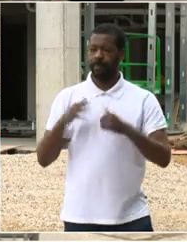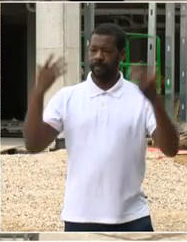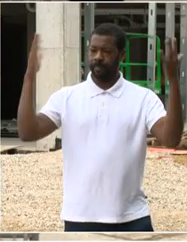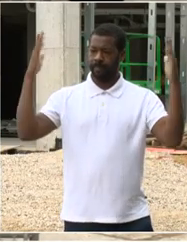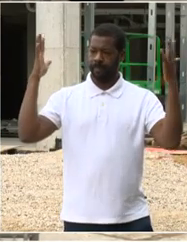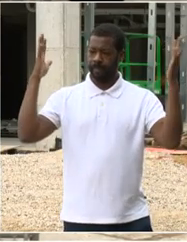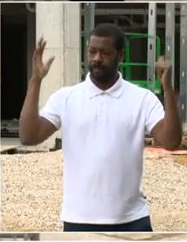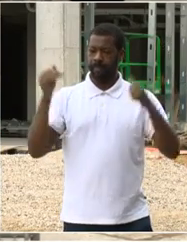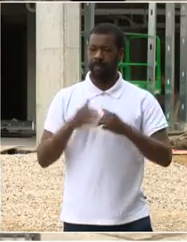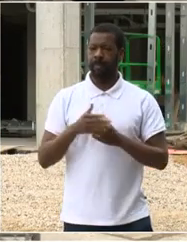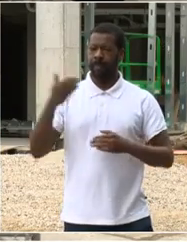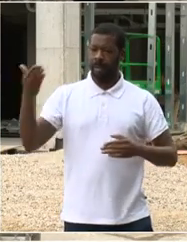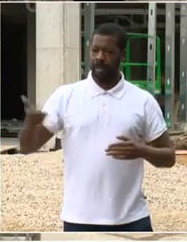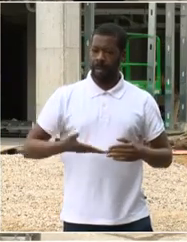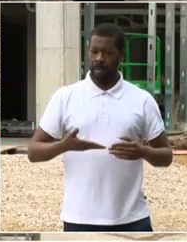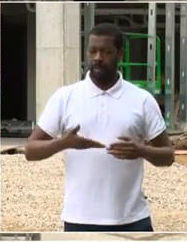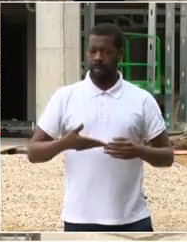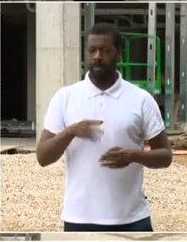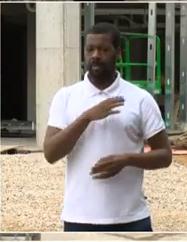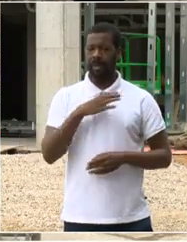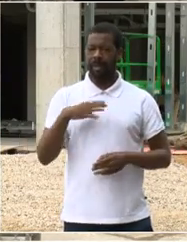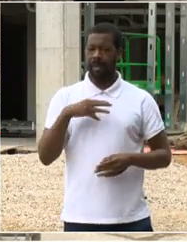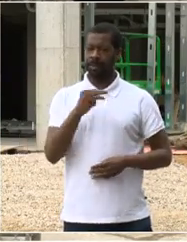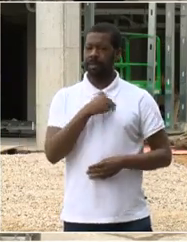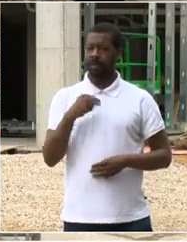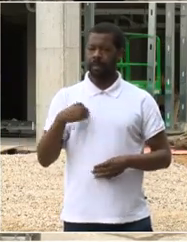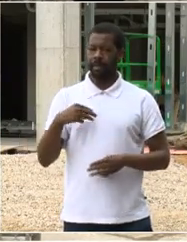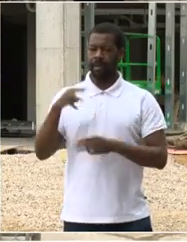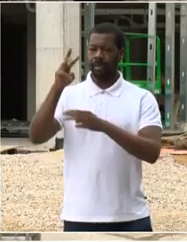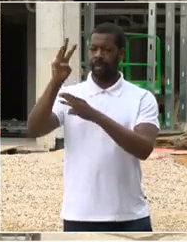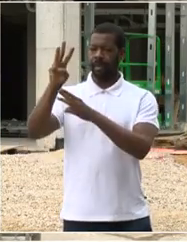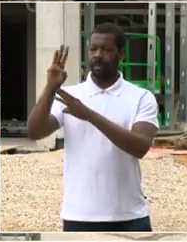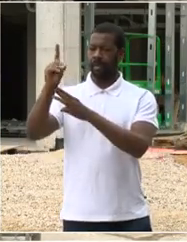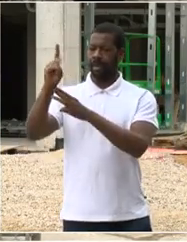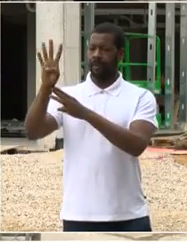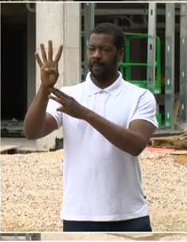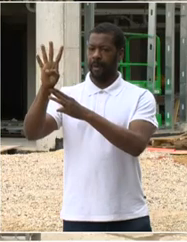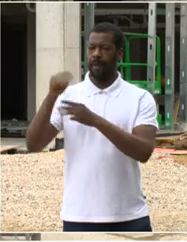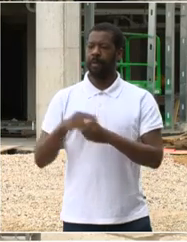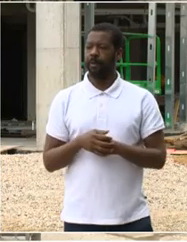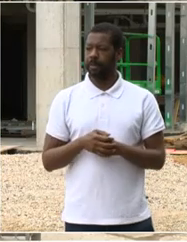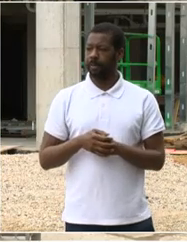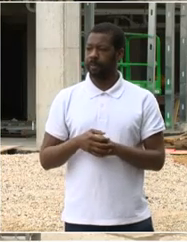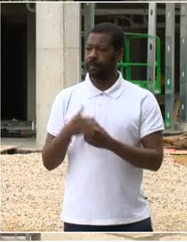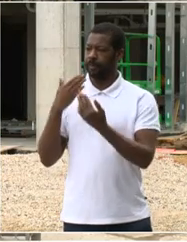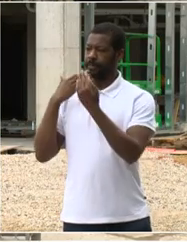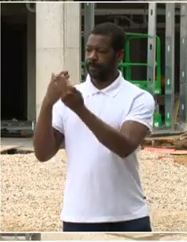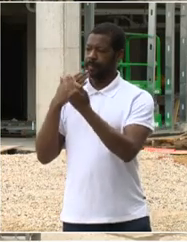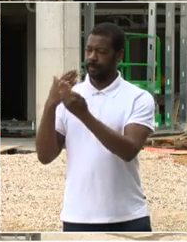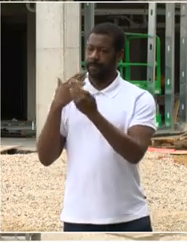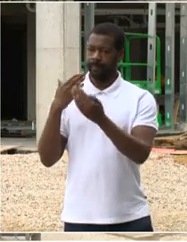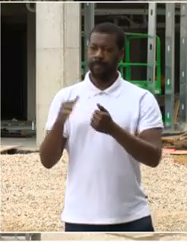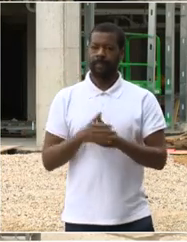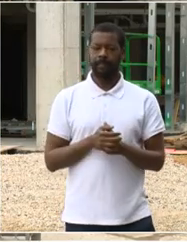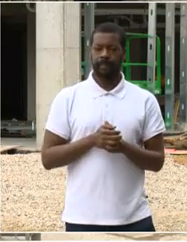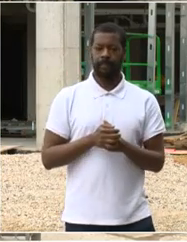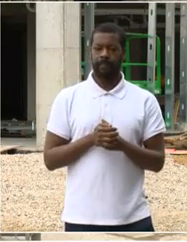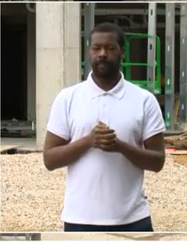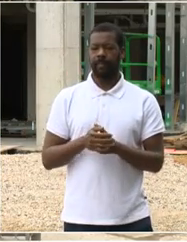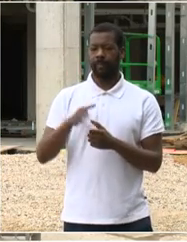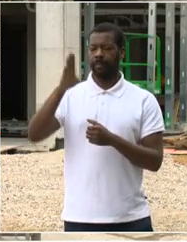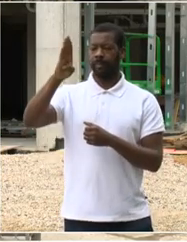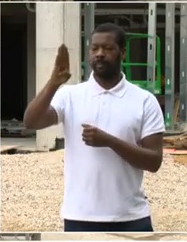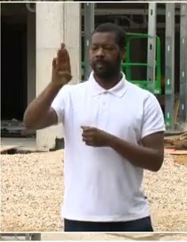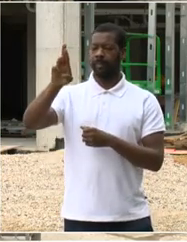Our host council member, Janice Lewis-George for Ward 4. Let's give her a big round of applause. Brianne